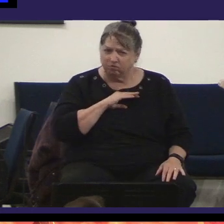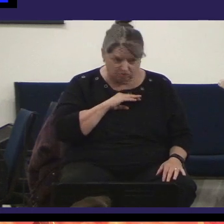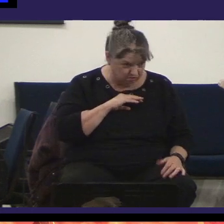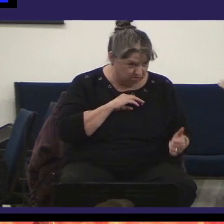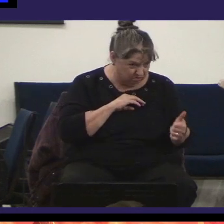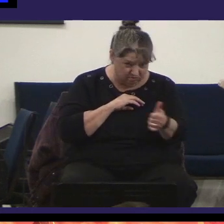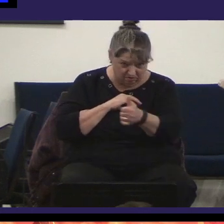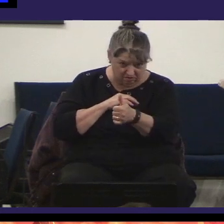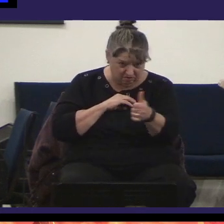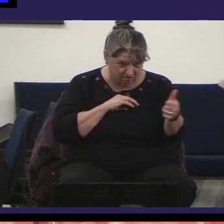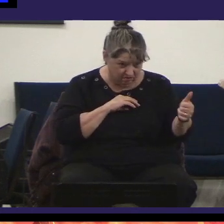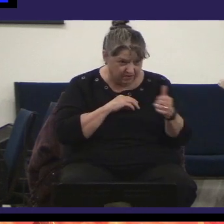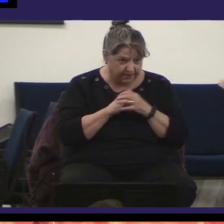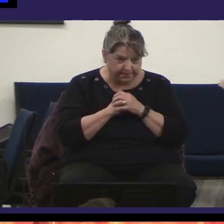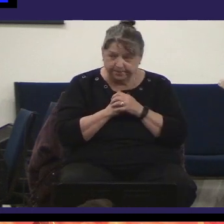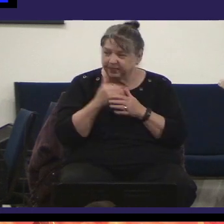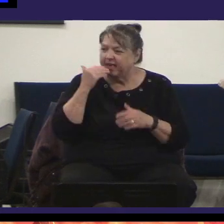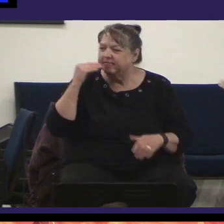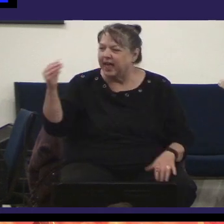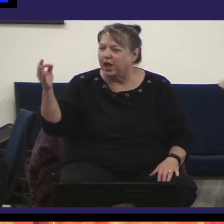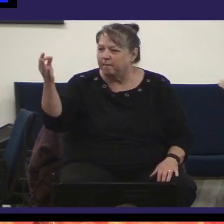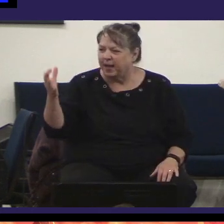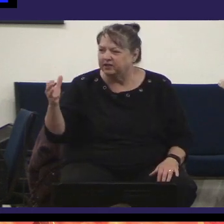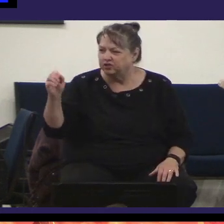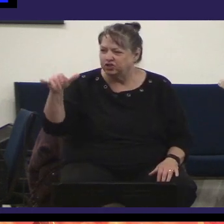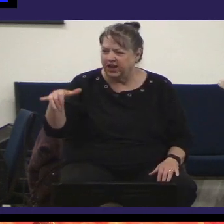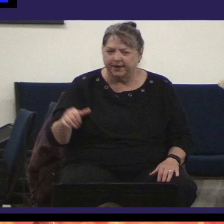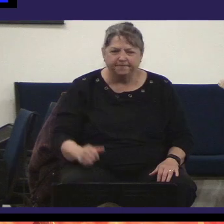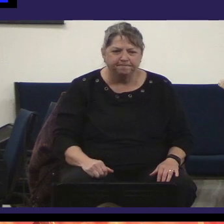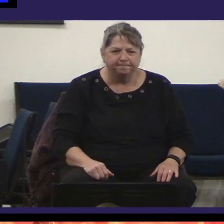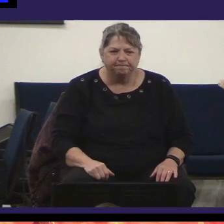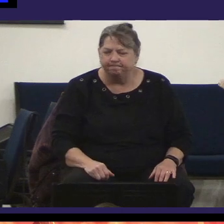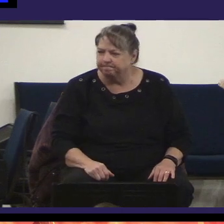were. Okay, thank you, Pastor Jay.